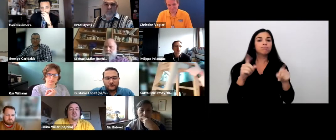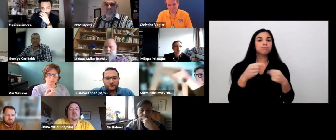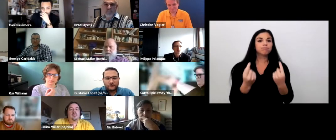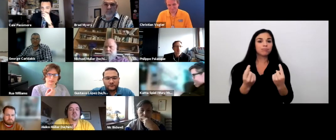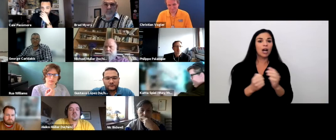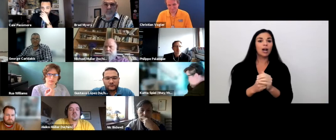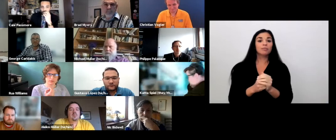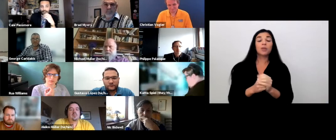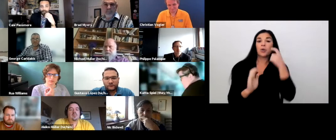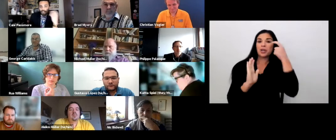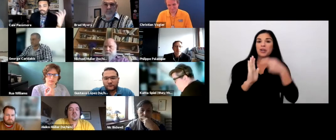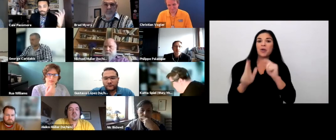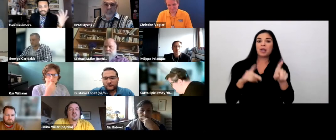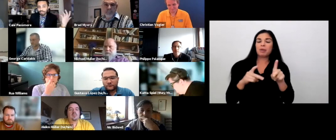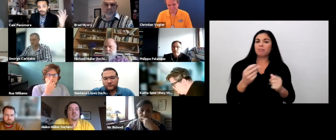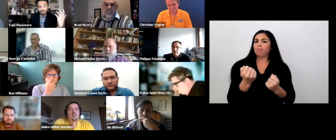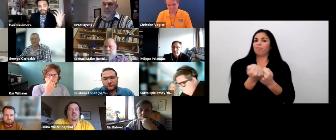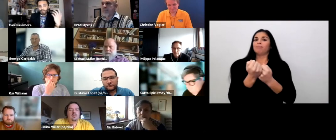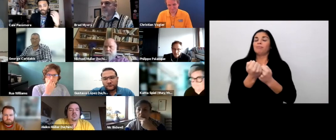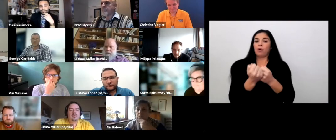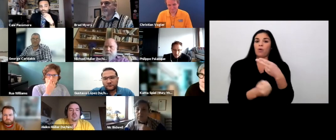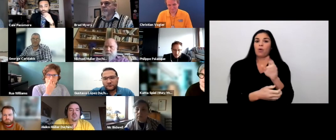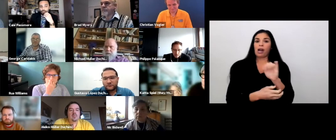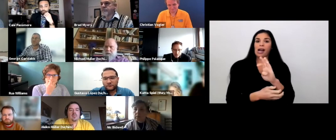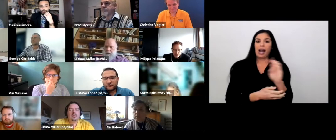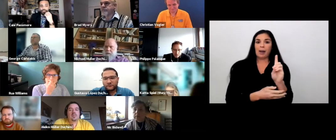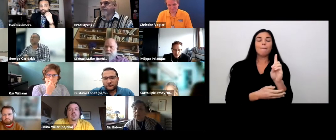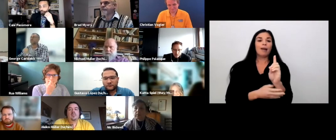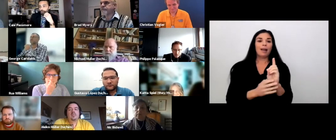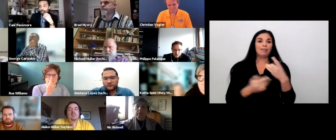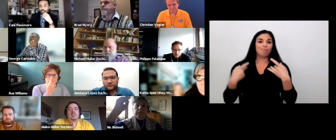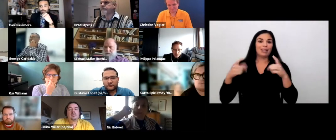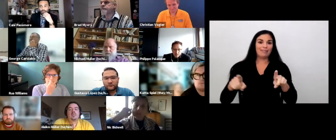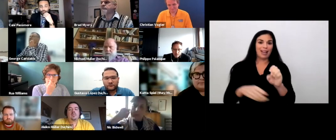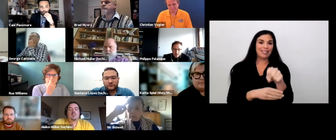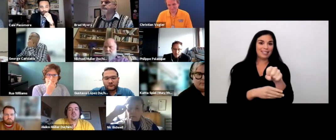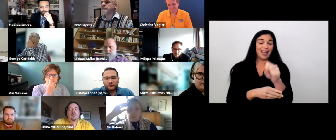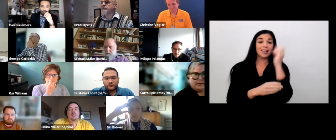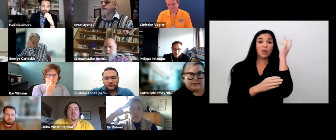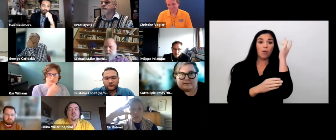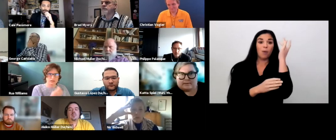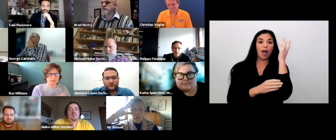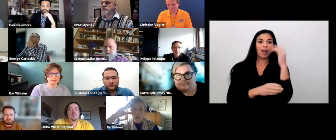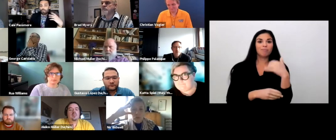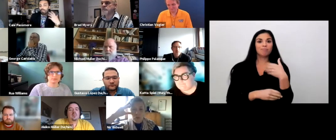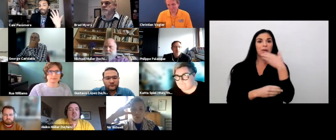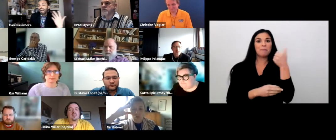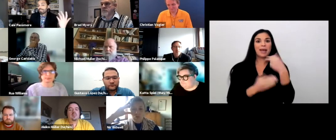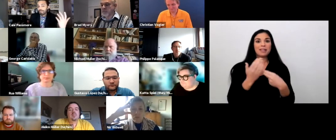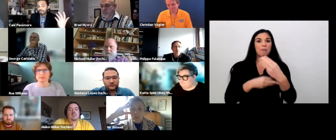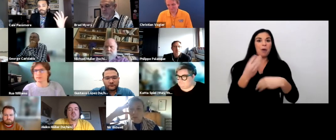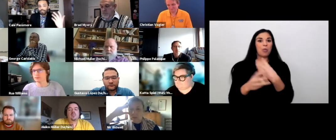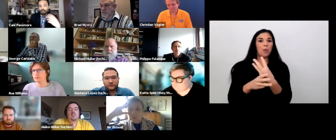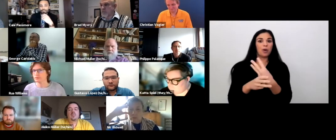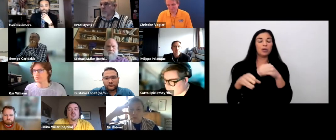going hybrid, and that's likely because it represents the best of both virtual and in-person worlds. Today, we want to unpack